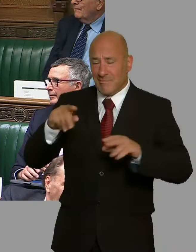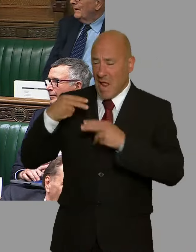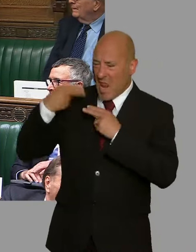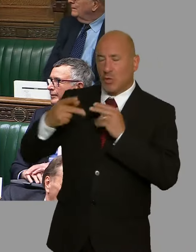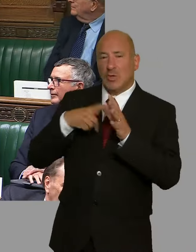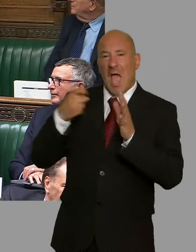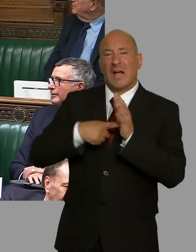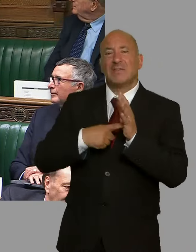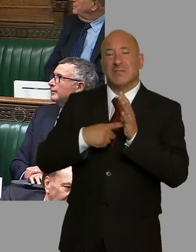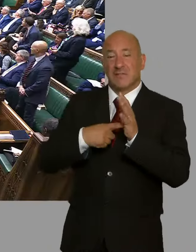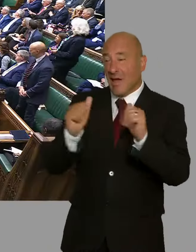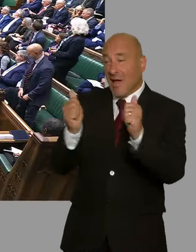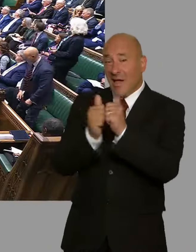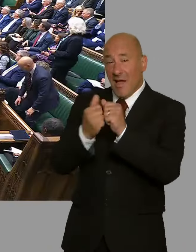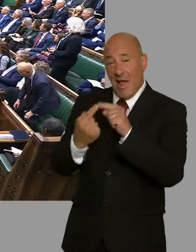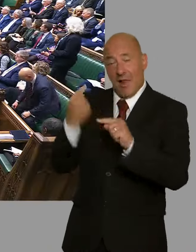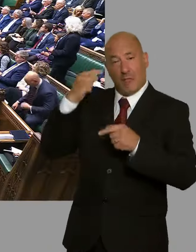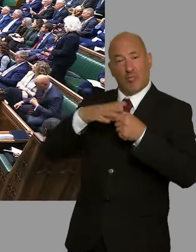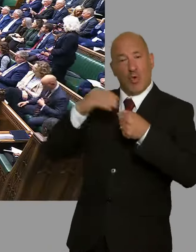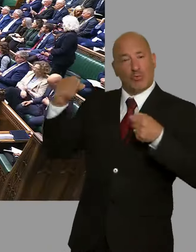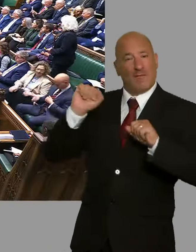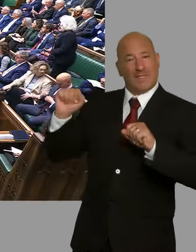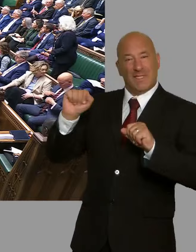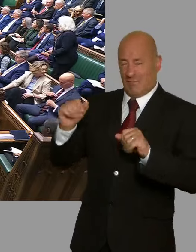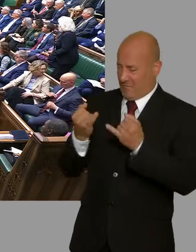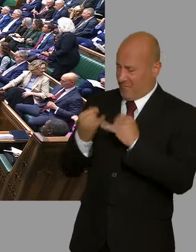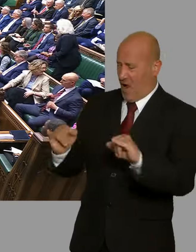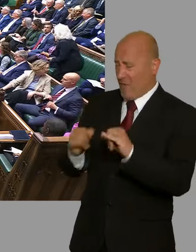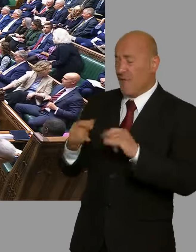Question number 1, please, Mr. Speaker. Prime Minister.